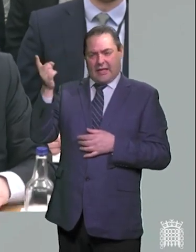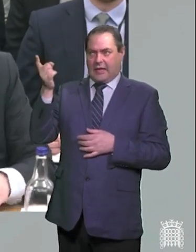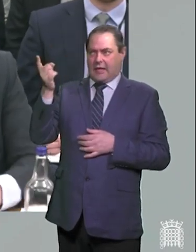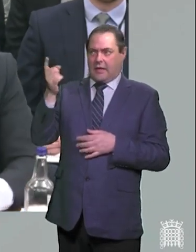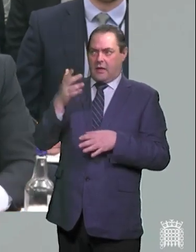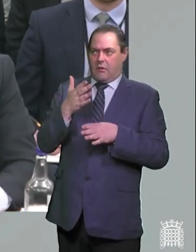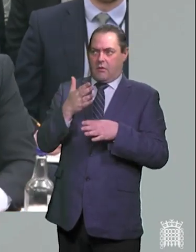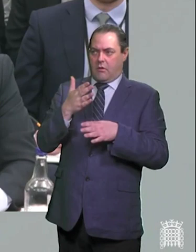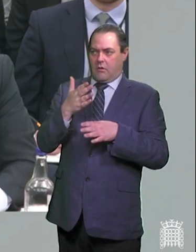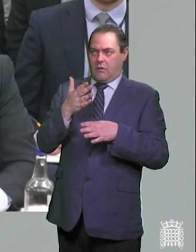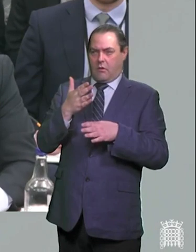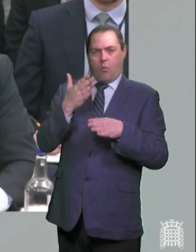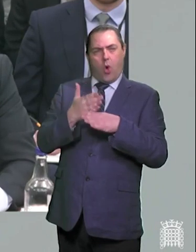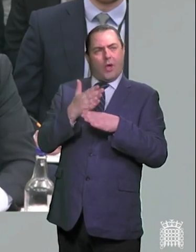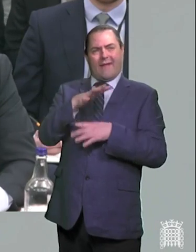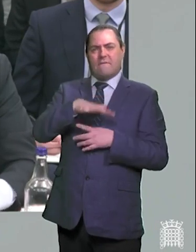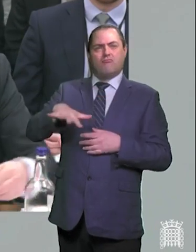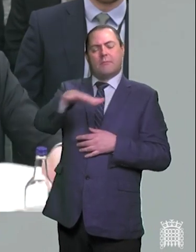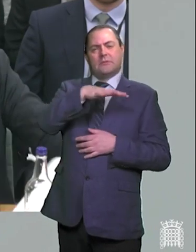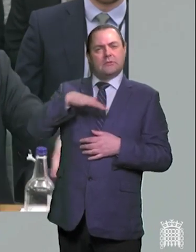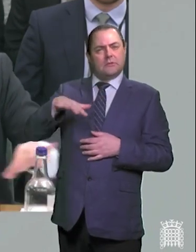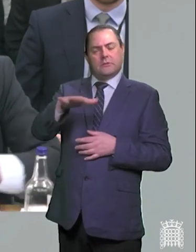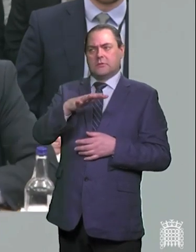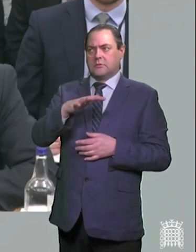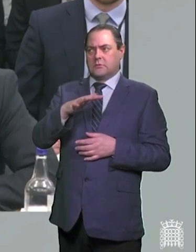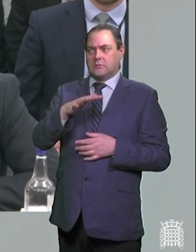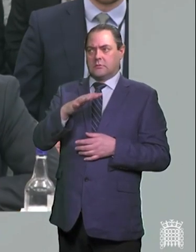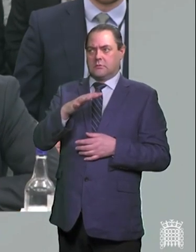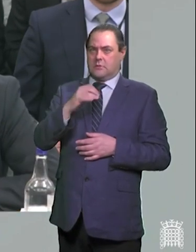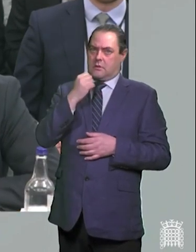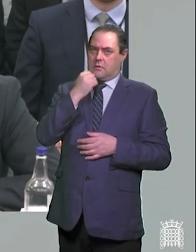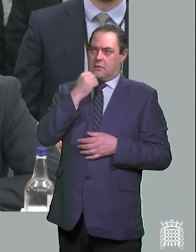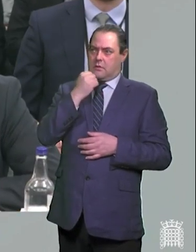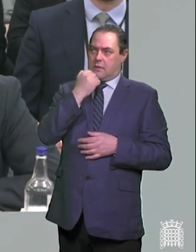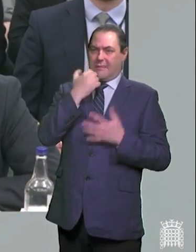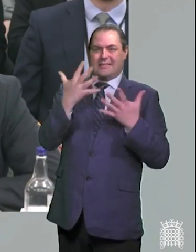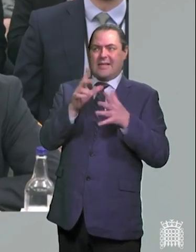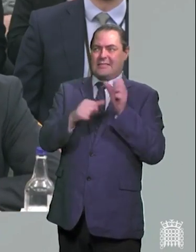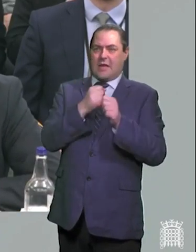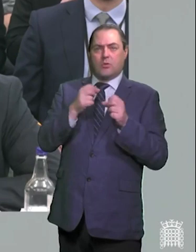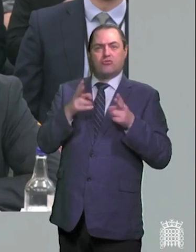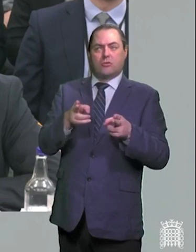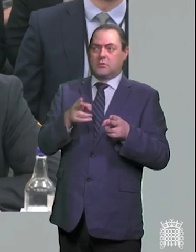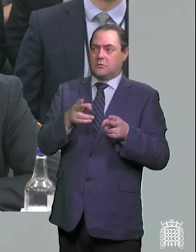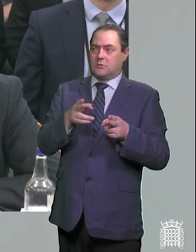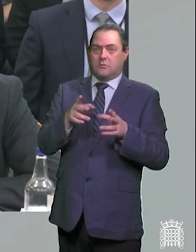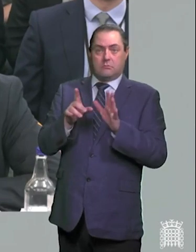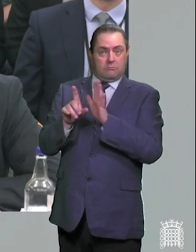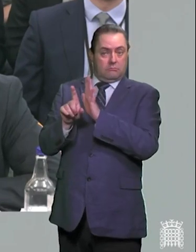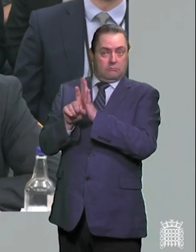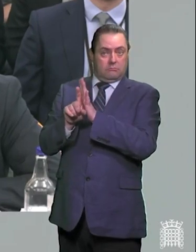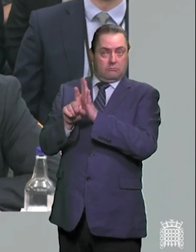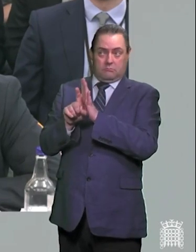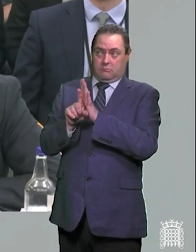the working environment in number 10 might make it difficult to